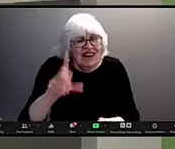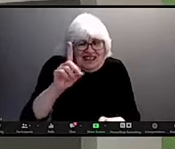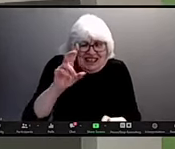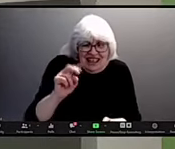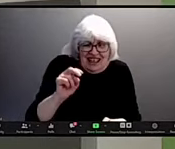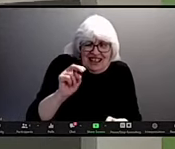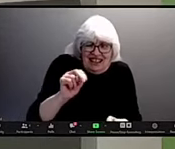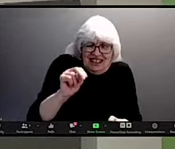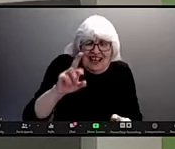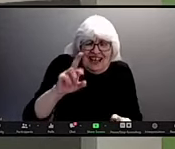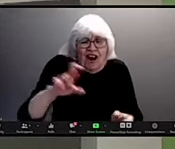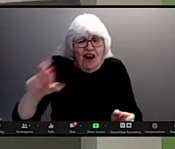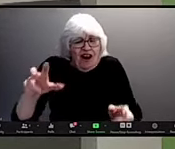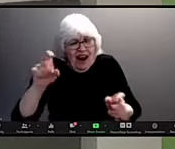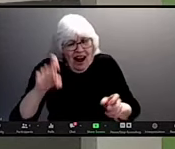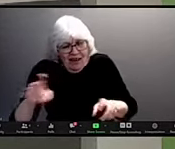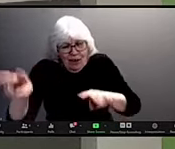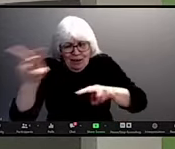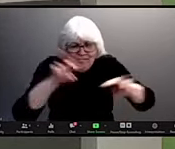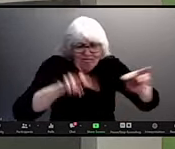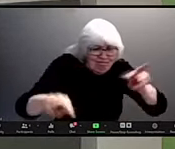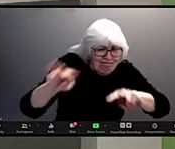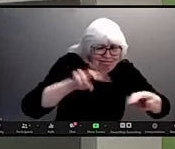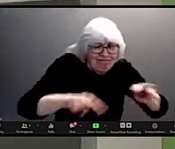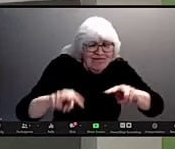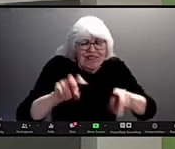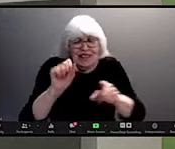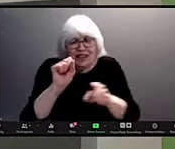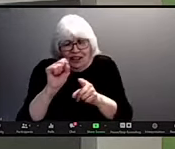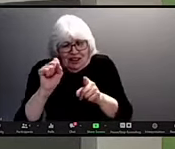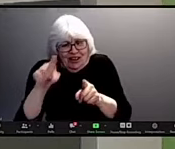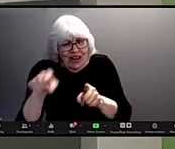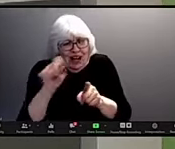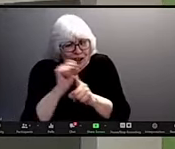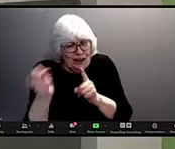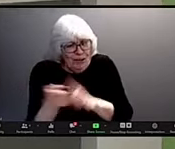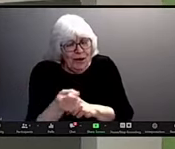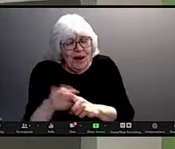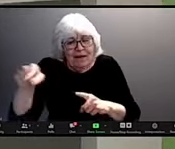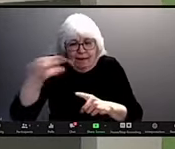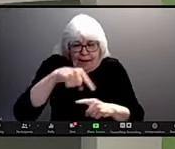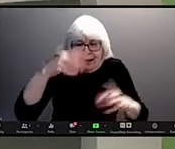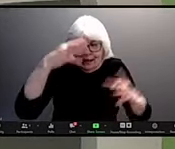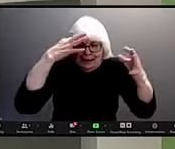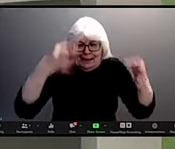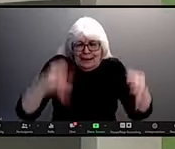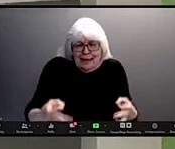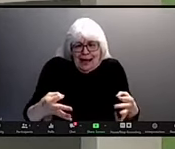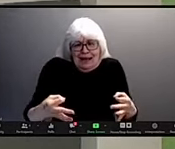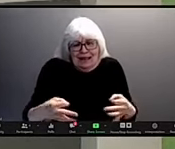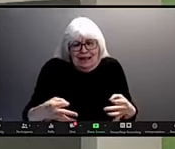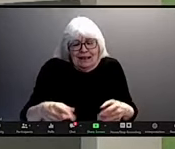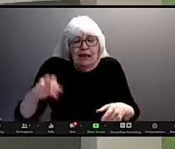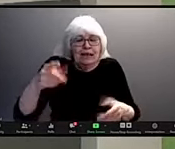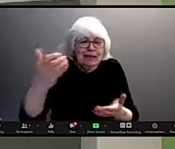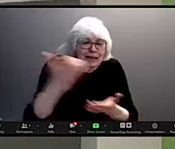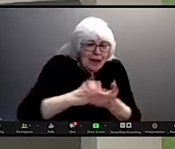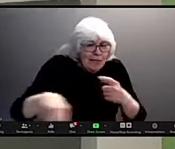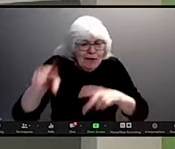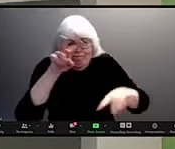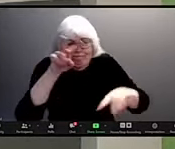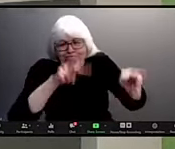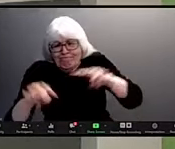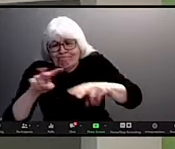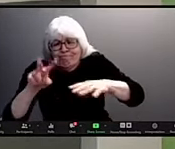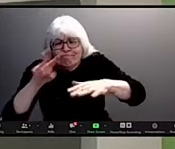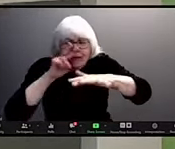to monitor the situation. Some of that is based on forecasting, obviously precipitation. We